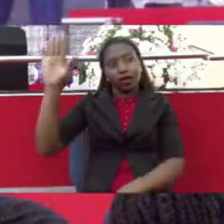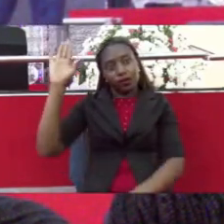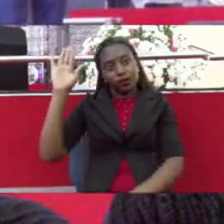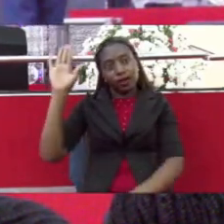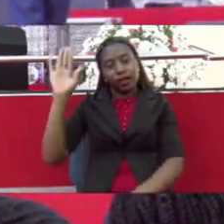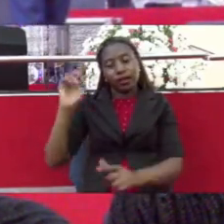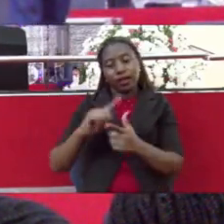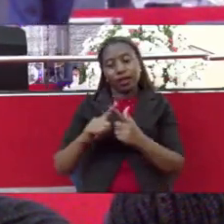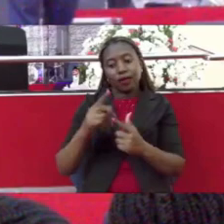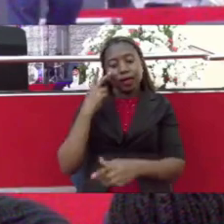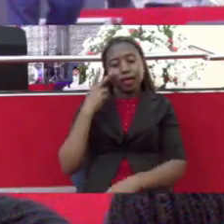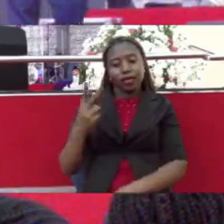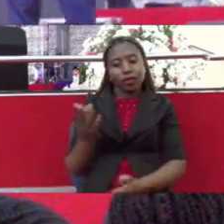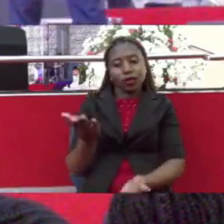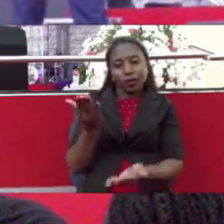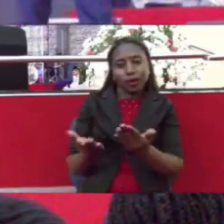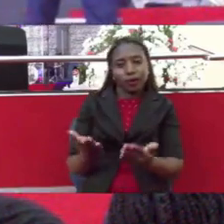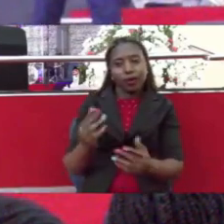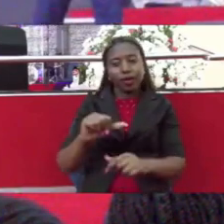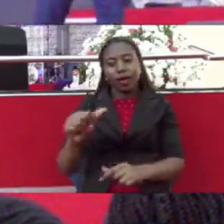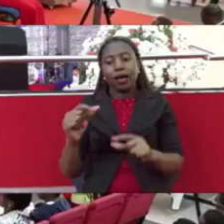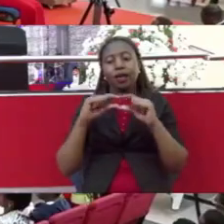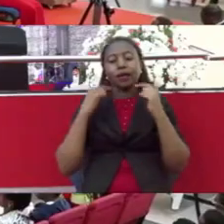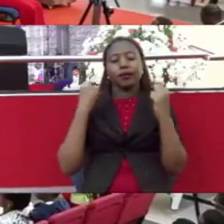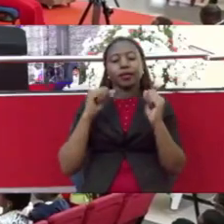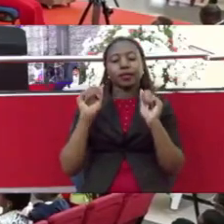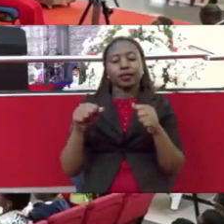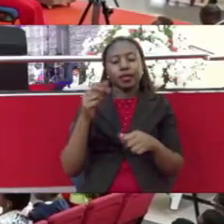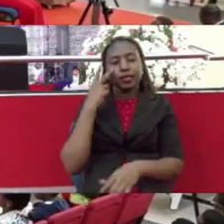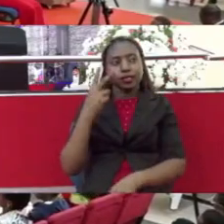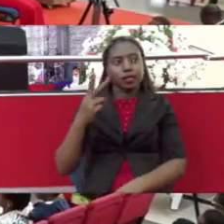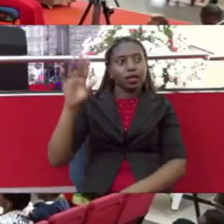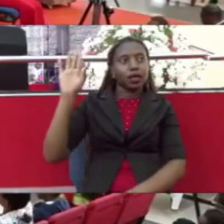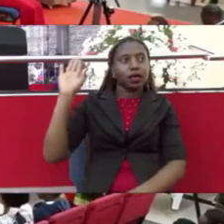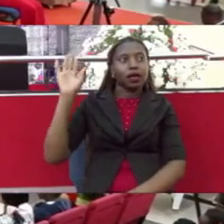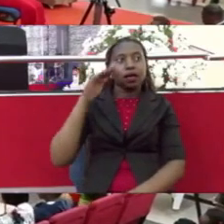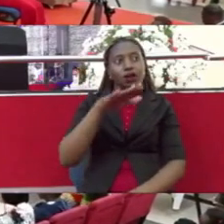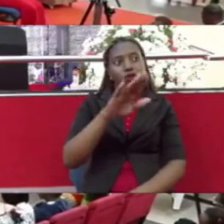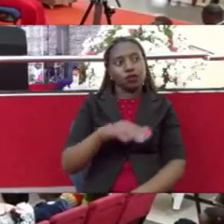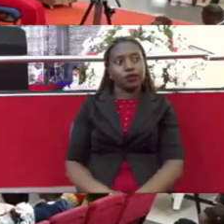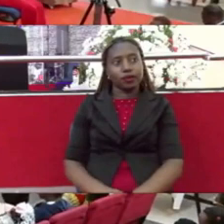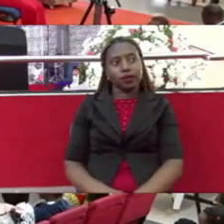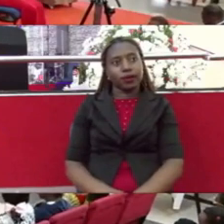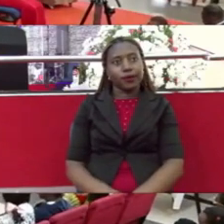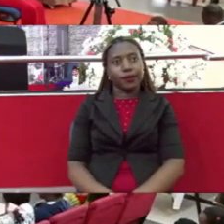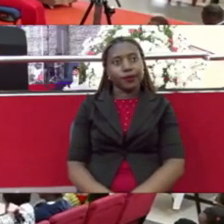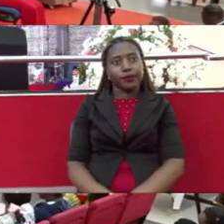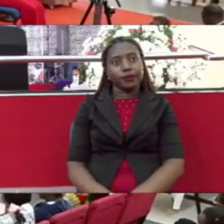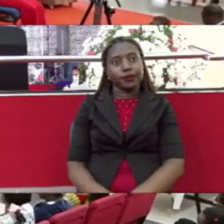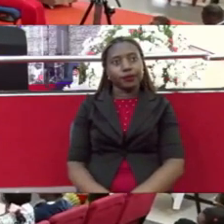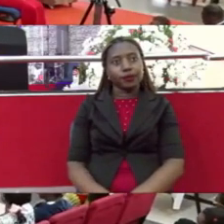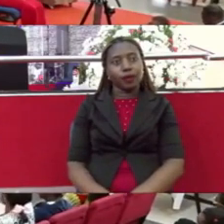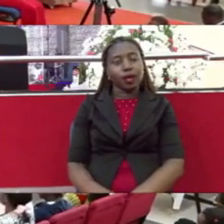going to see your hand or the ministry team members will see the hand. Unaweza inua tu mkono wako kama unasema hivyo alafu tutakuweza kukuona. We will